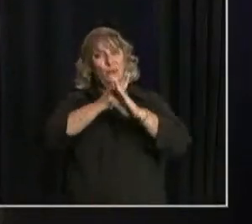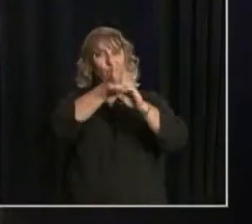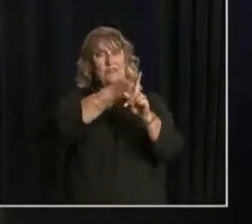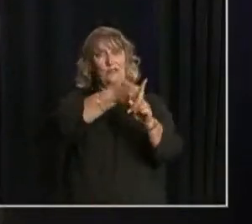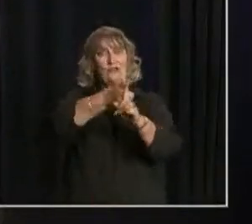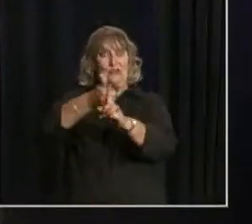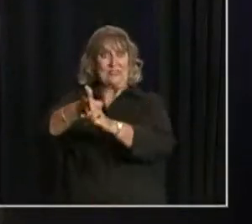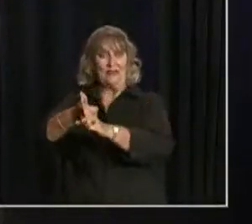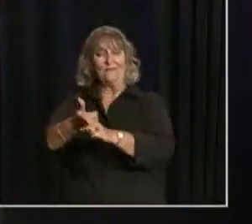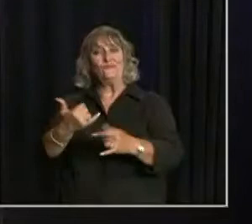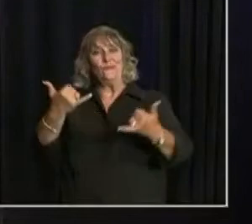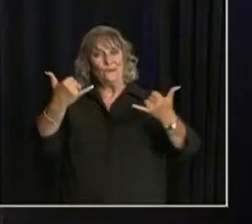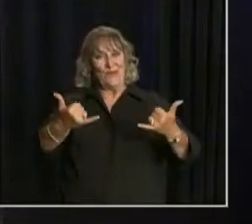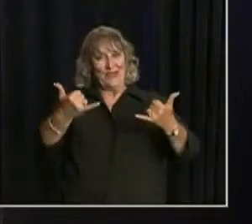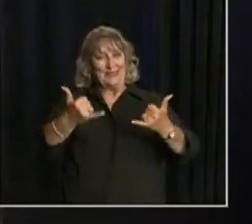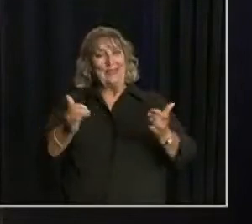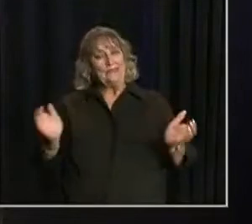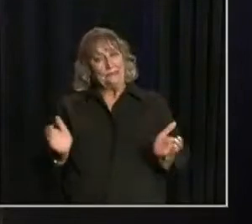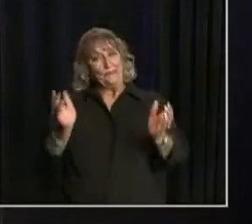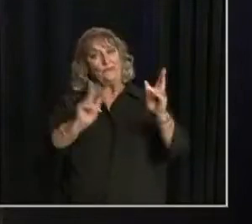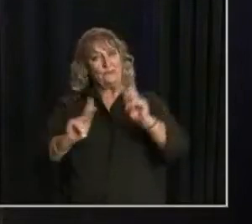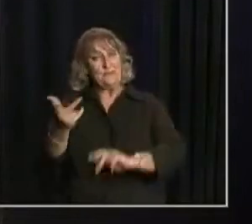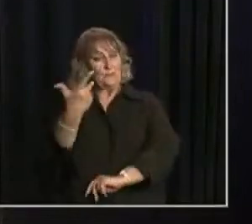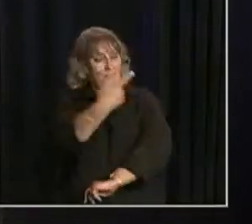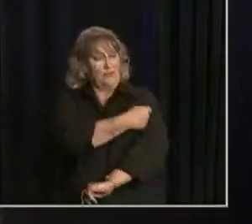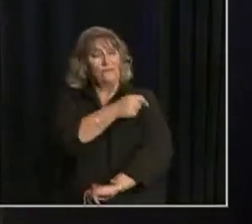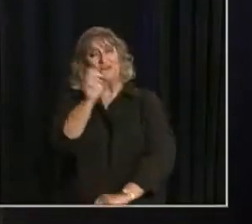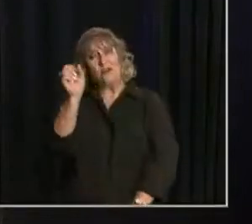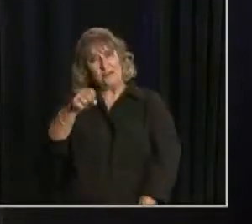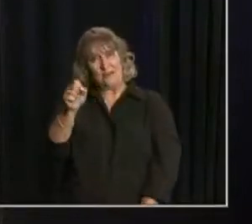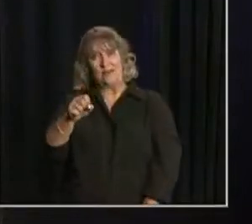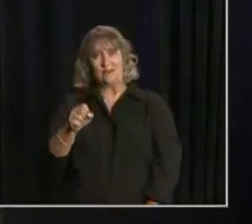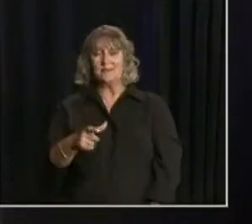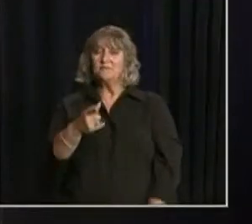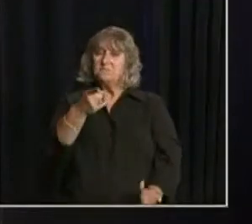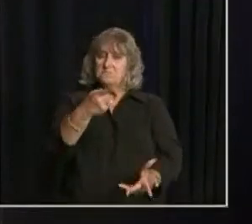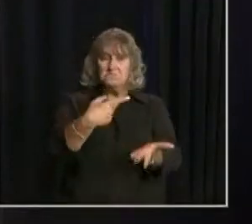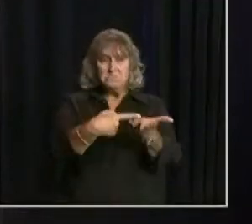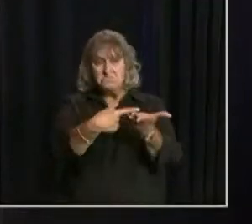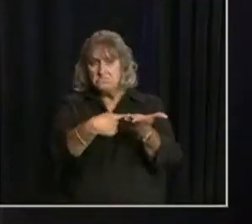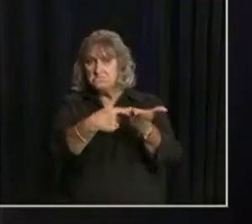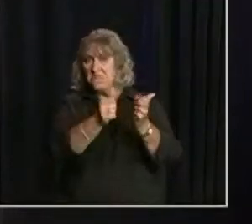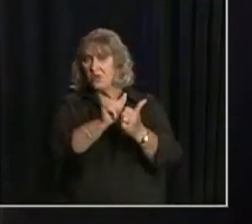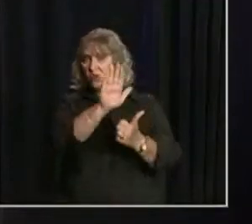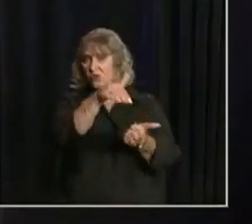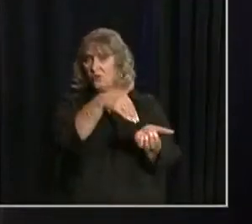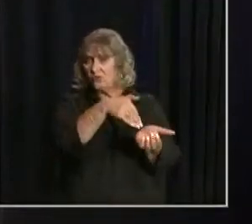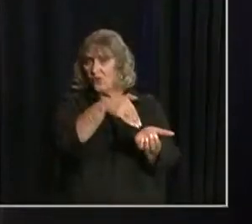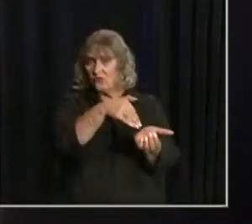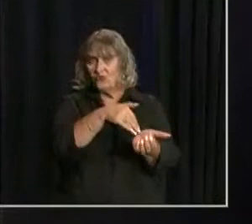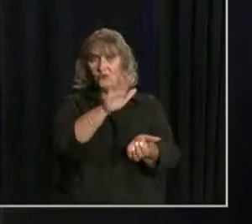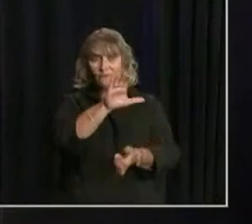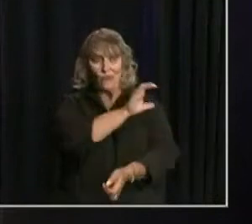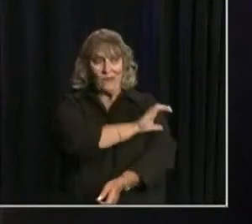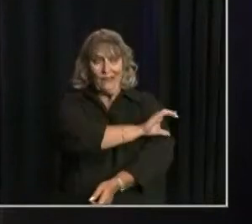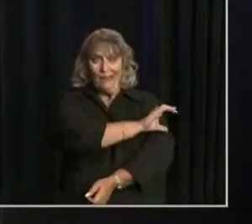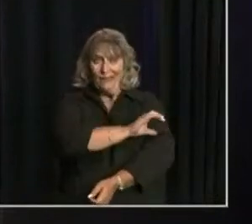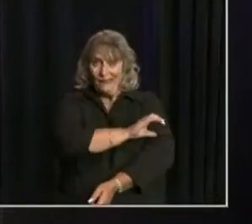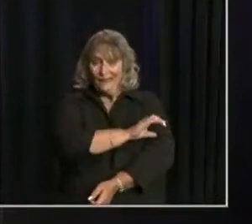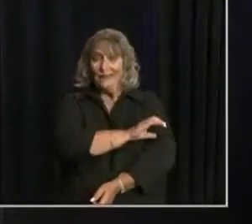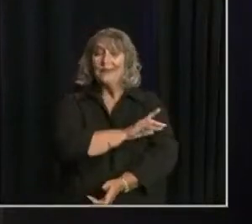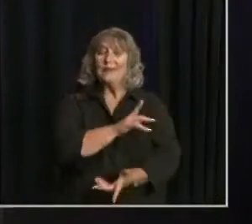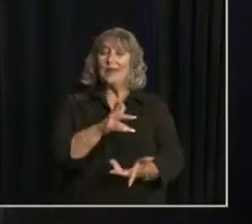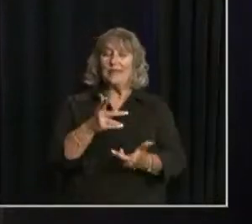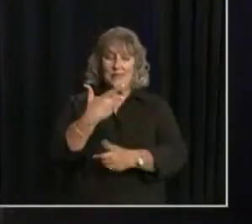is the way to go. We are making sure that residents confer with their providers, with their clinical care providers, and we are making these